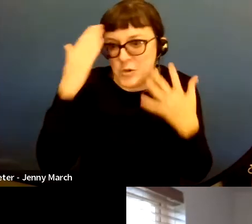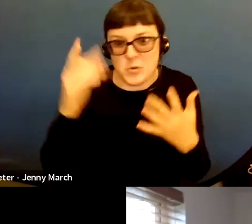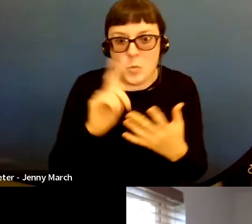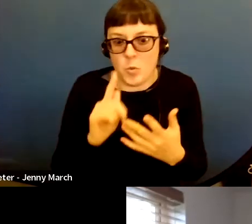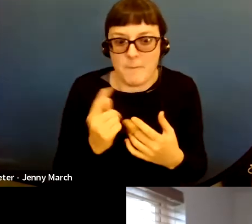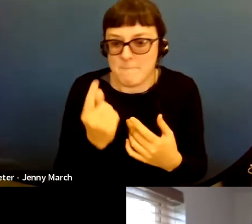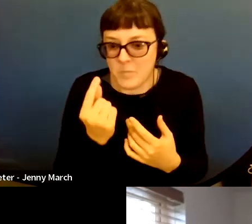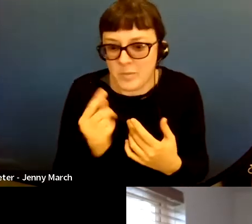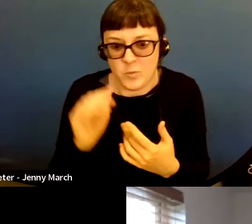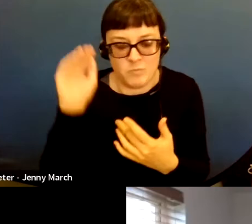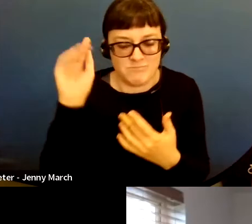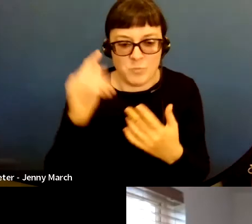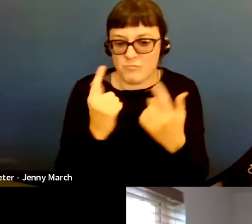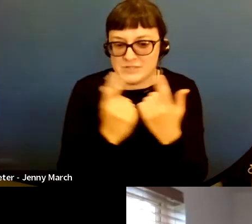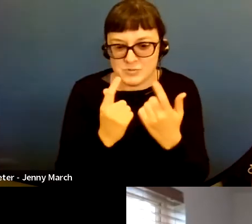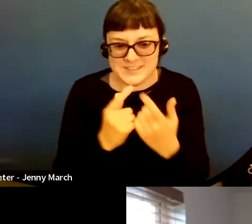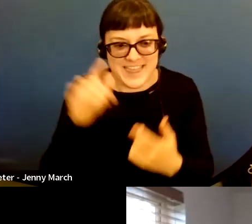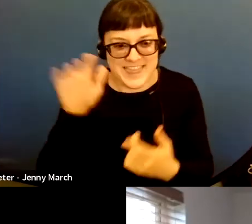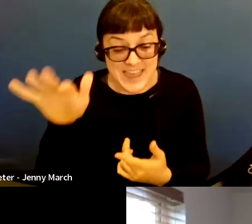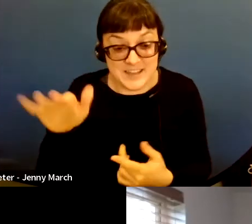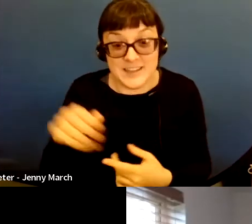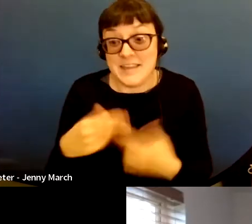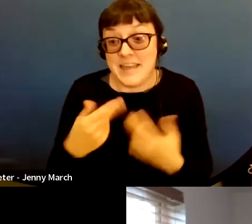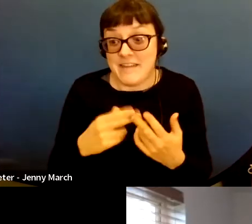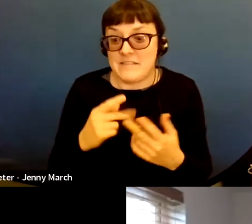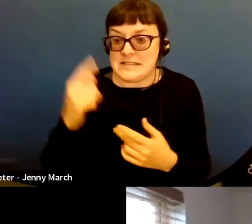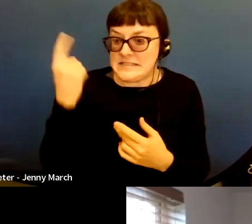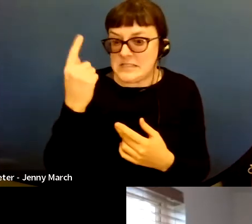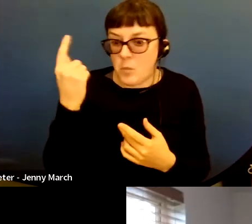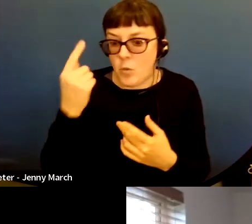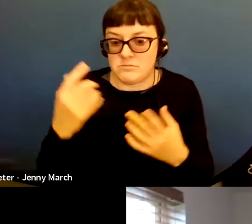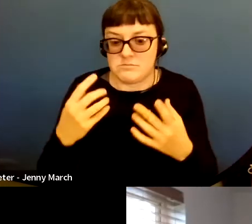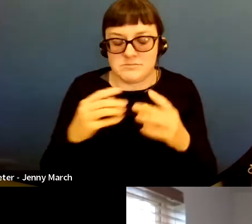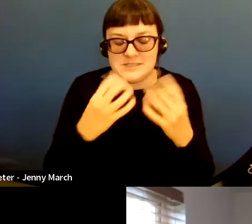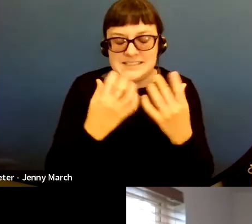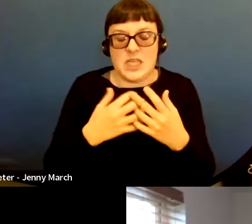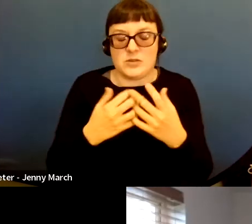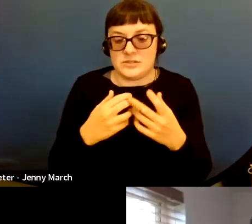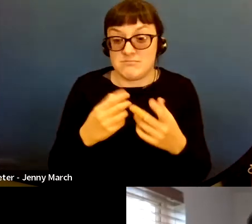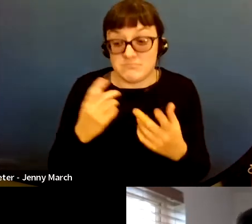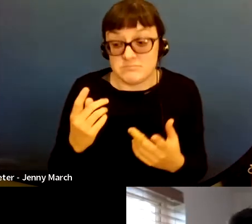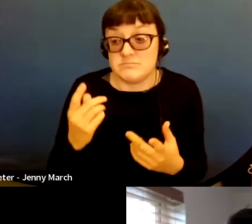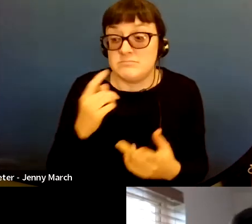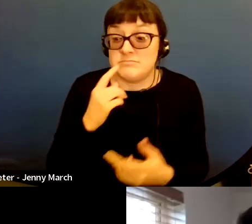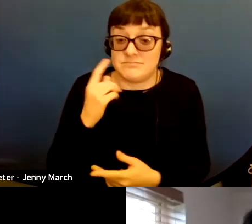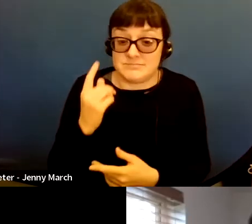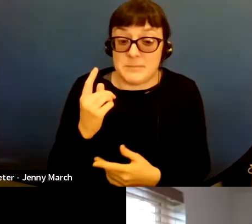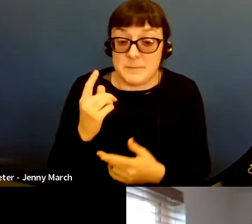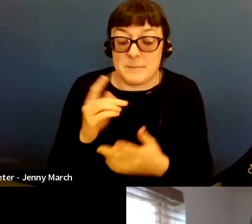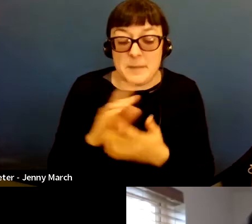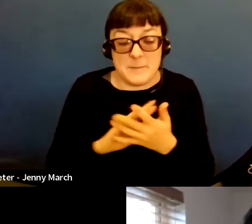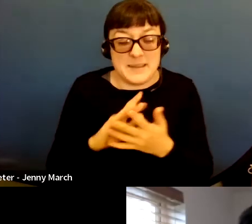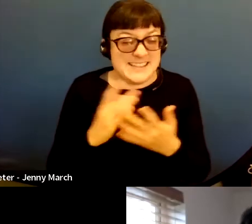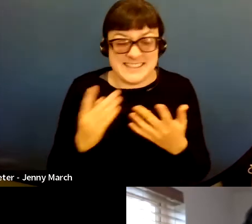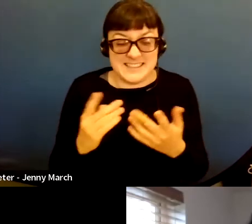tech champion within the school who's convinced the senior management team to go all in with EdTech. And this does happen, but it leads to ultimately a postcode